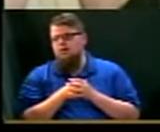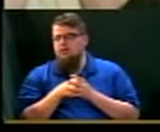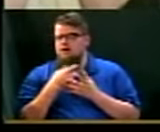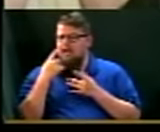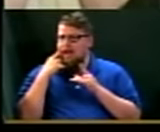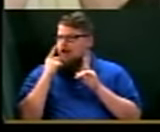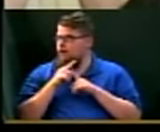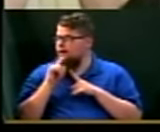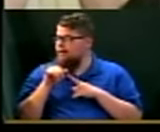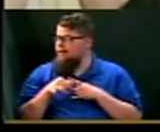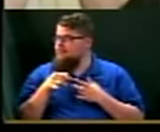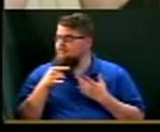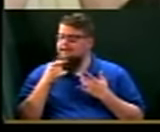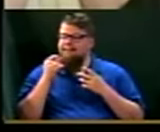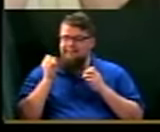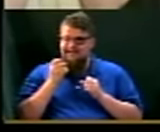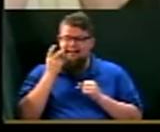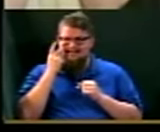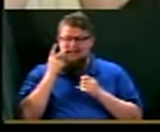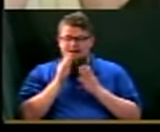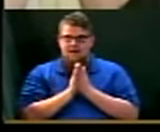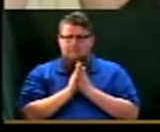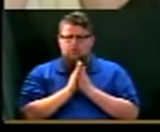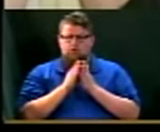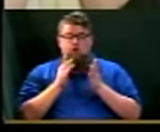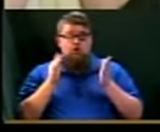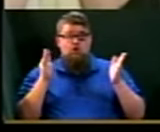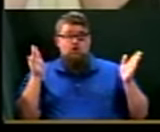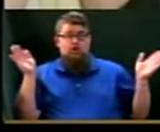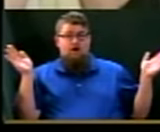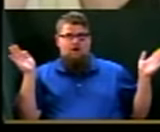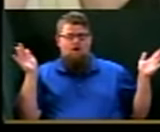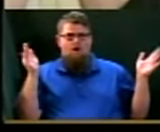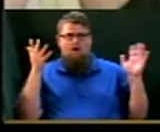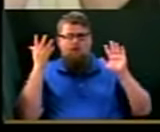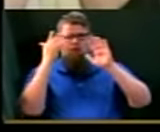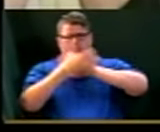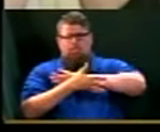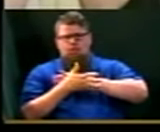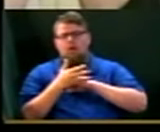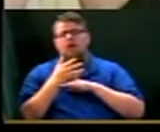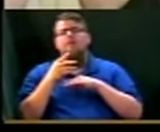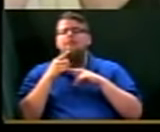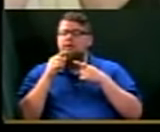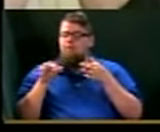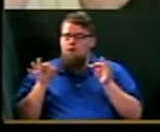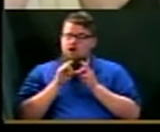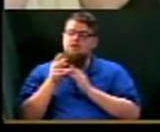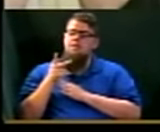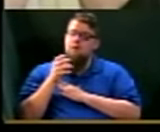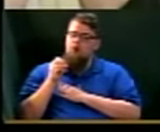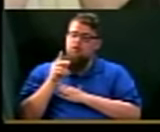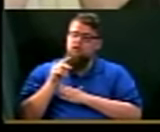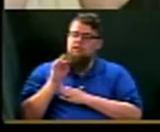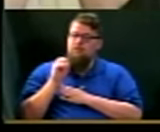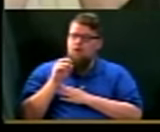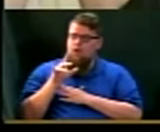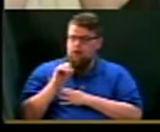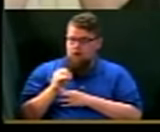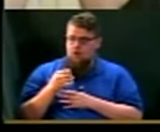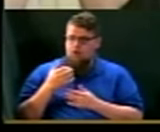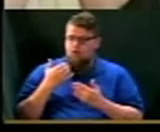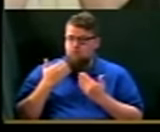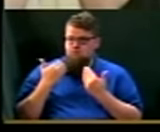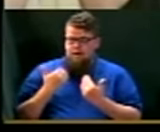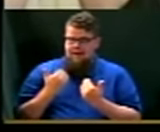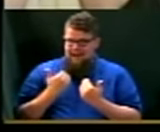see this could get too broad. So the important point is the portfolio. That's important right now.